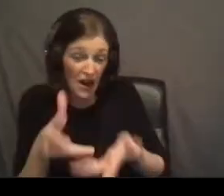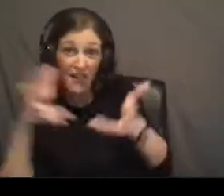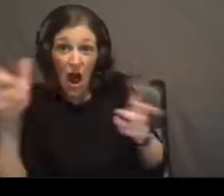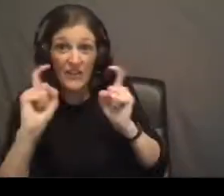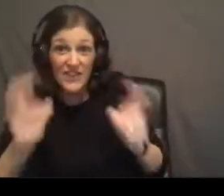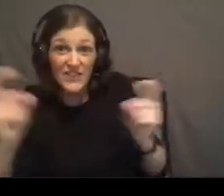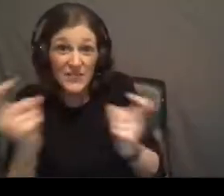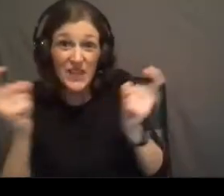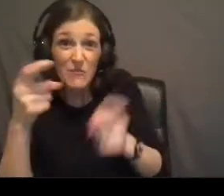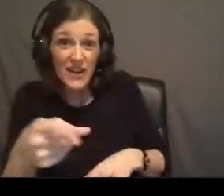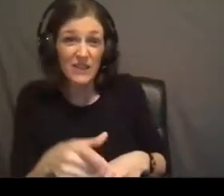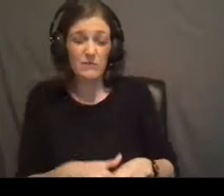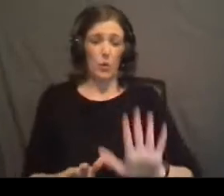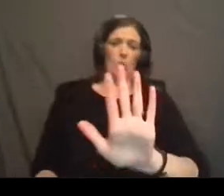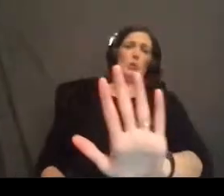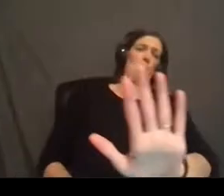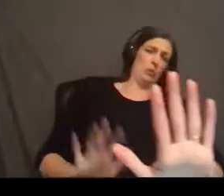him.